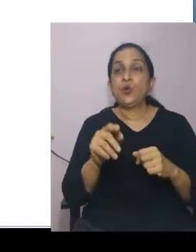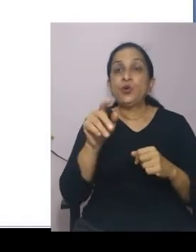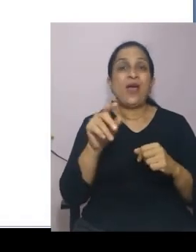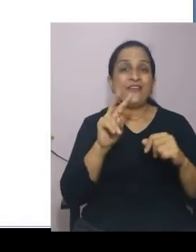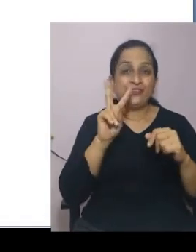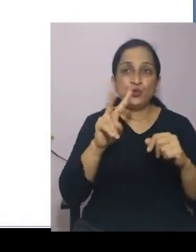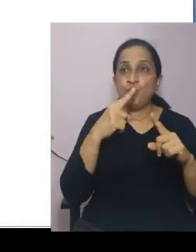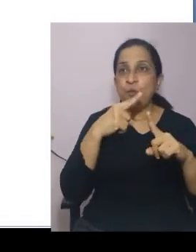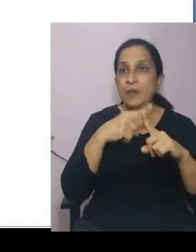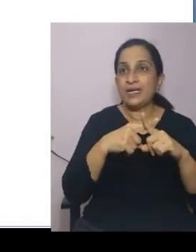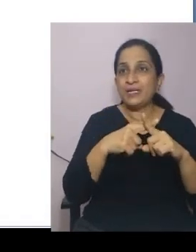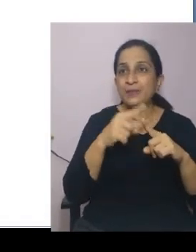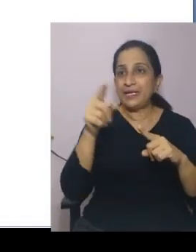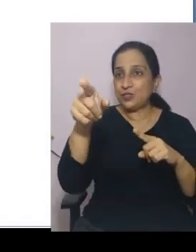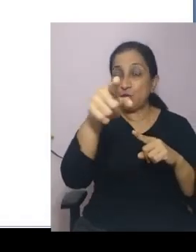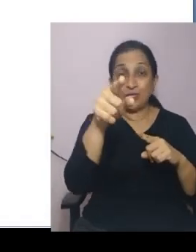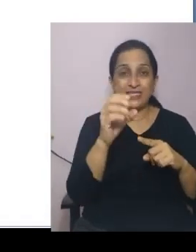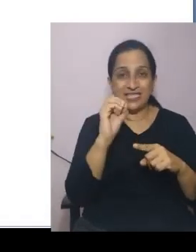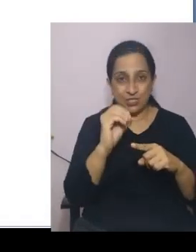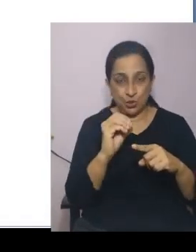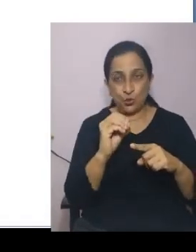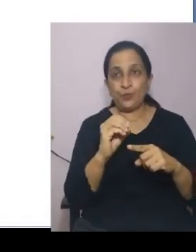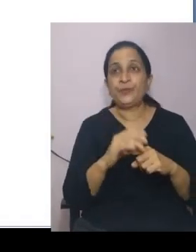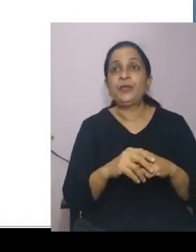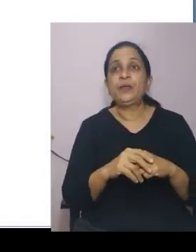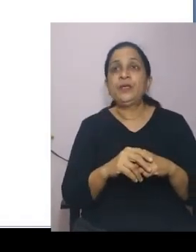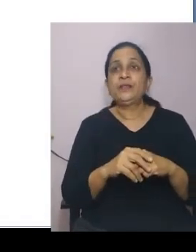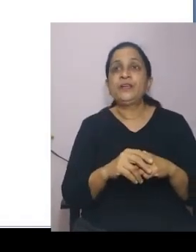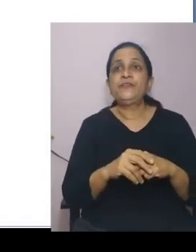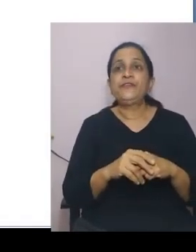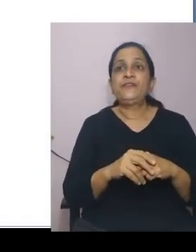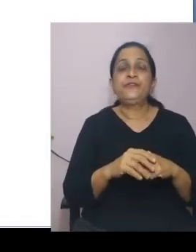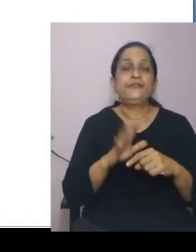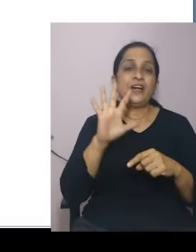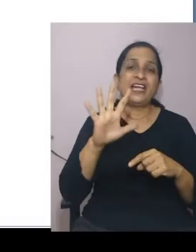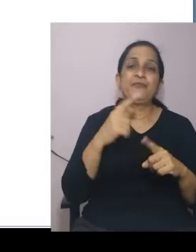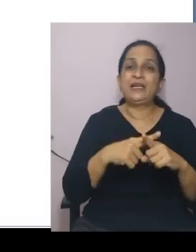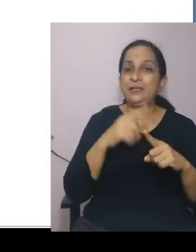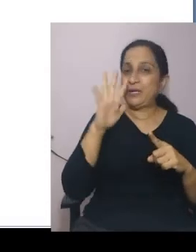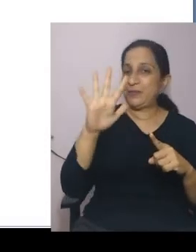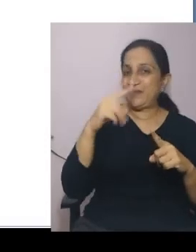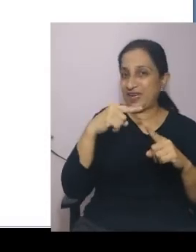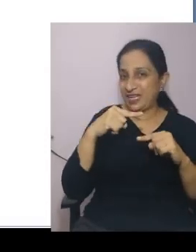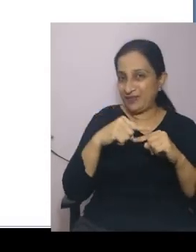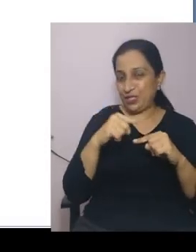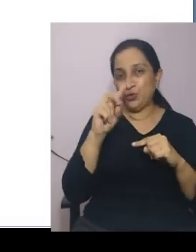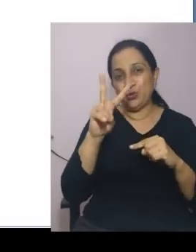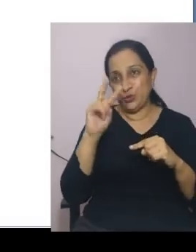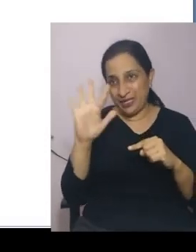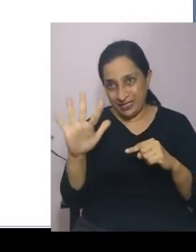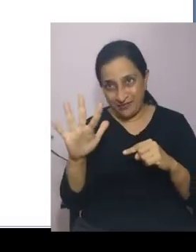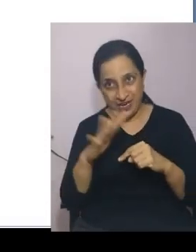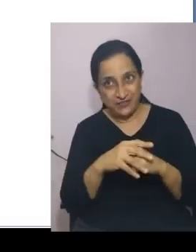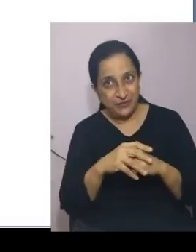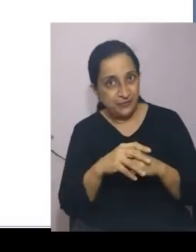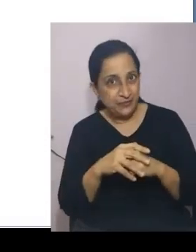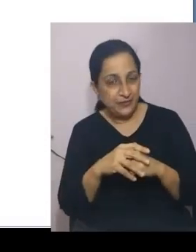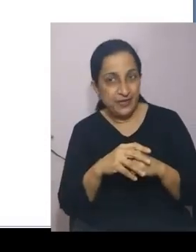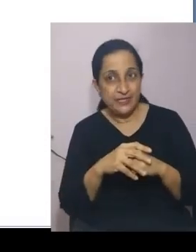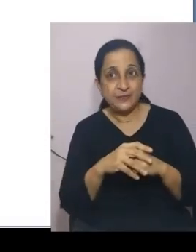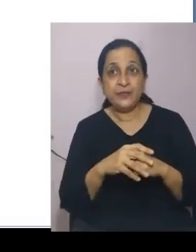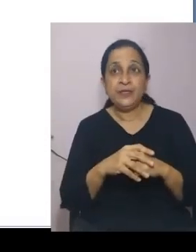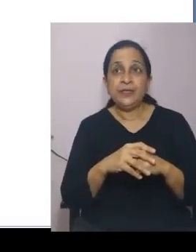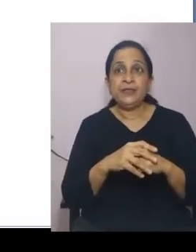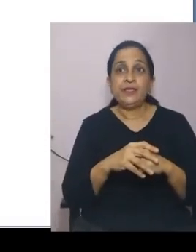you multiply to corresponding 0, okay, that is 0. Then 5 you multiply to